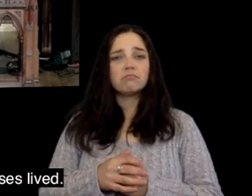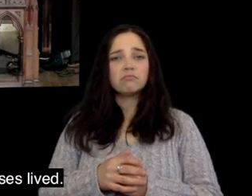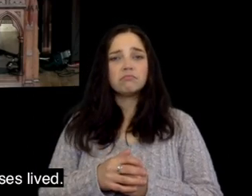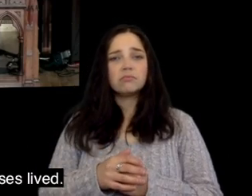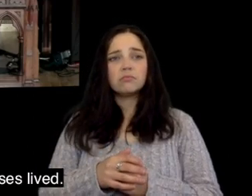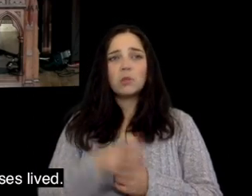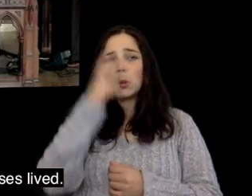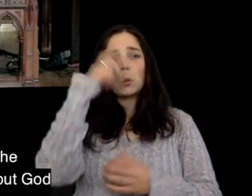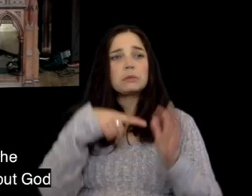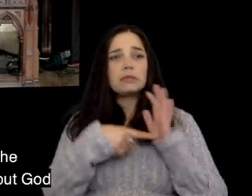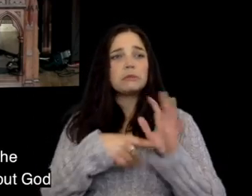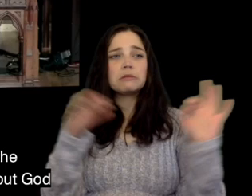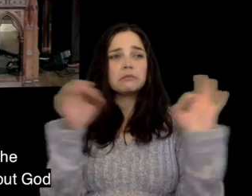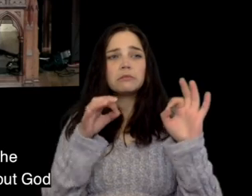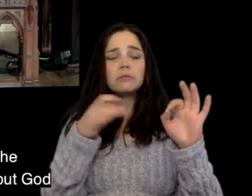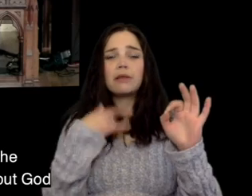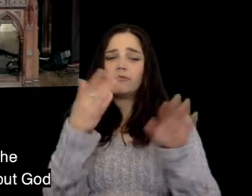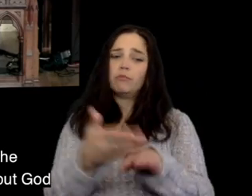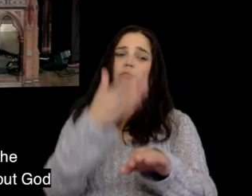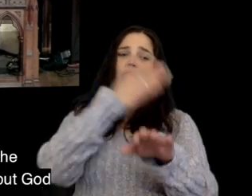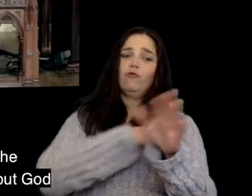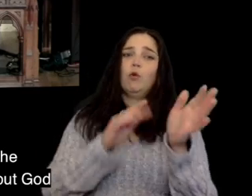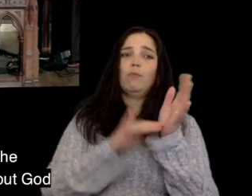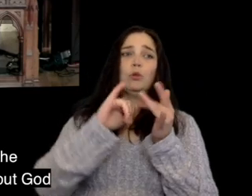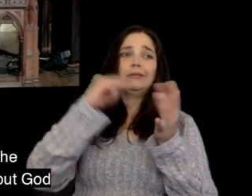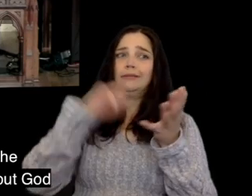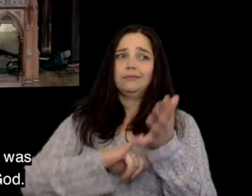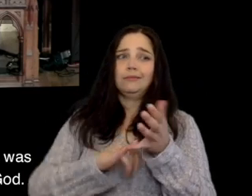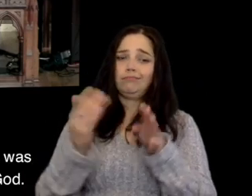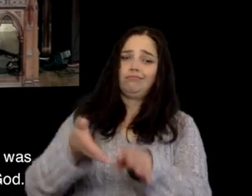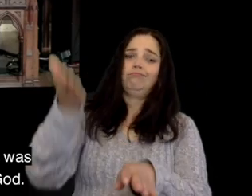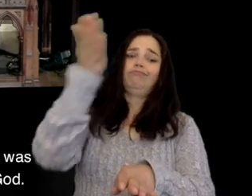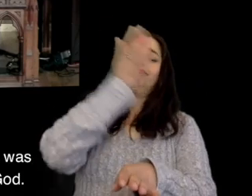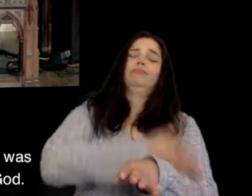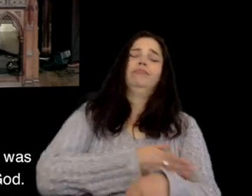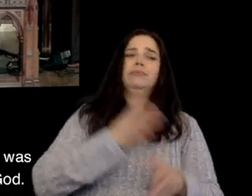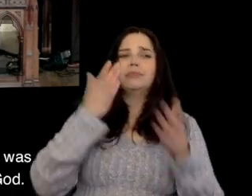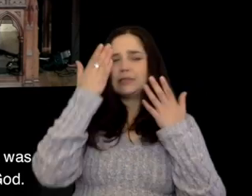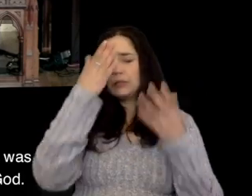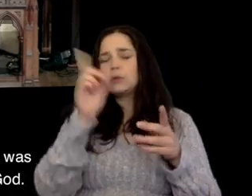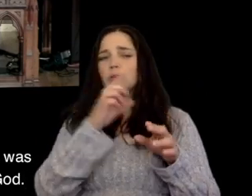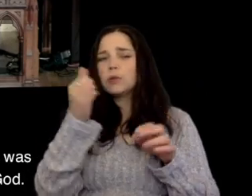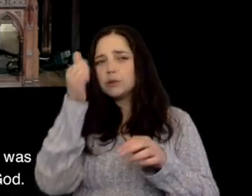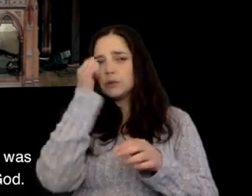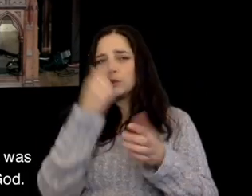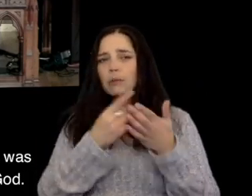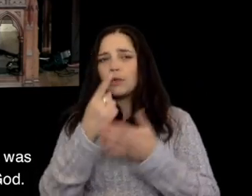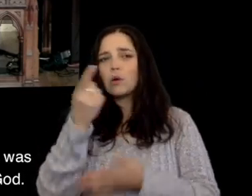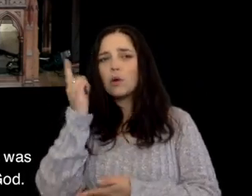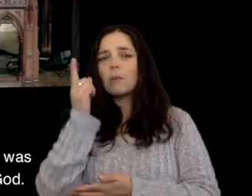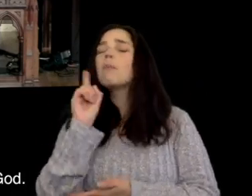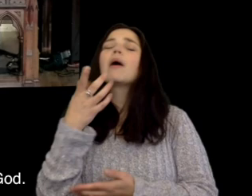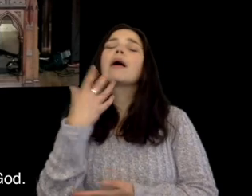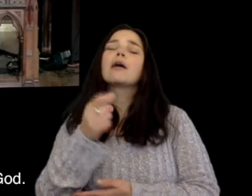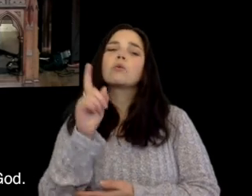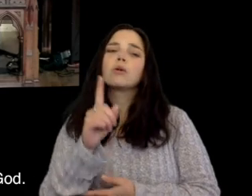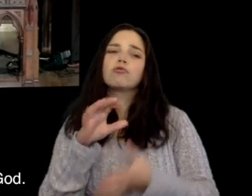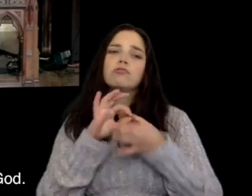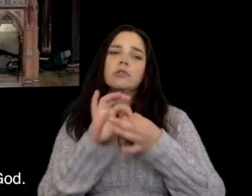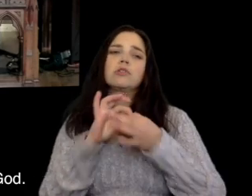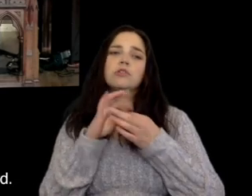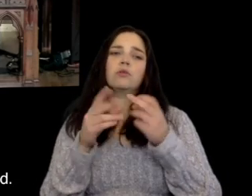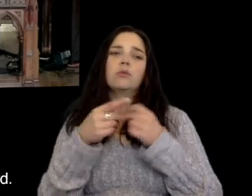Abraham didn't have the Old Testament. Abraham lived before Moses lived. He didn't know all the things that we know about God, but what he did have was